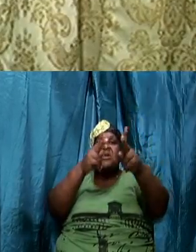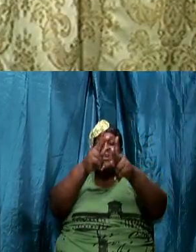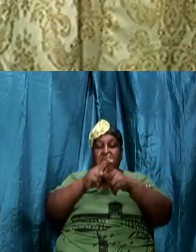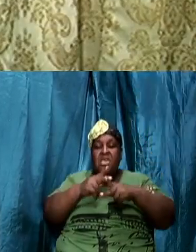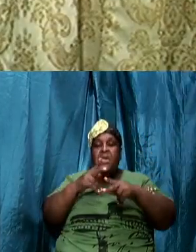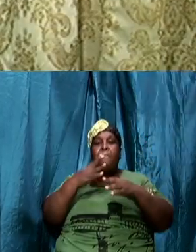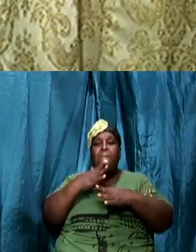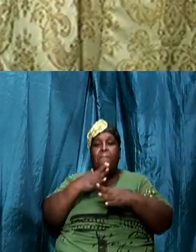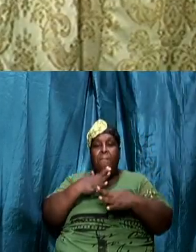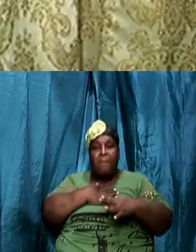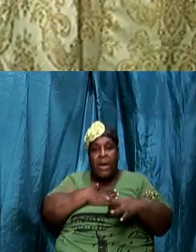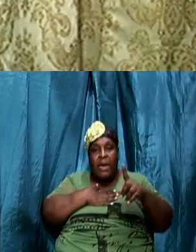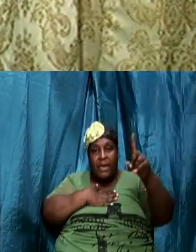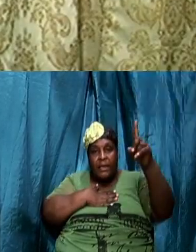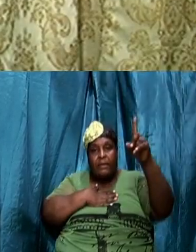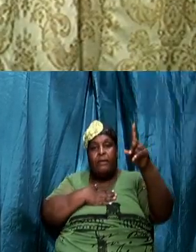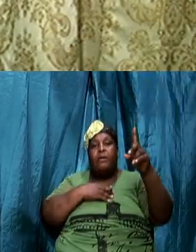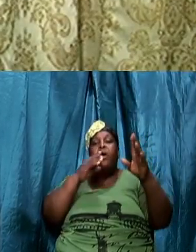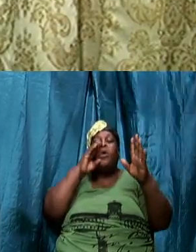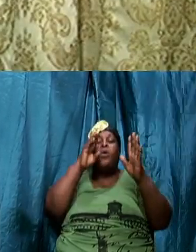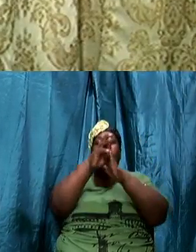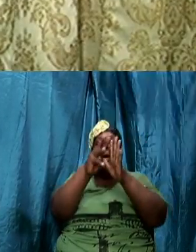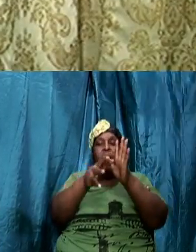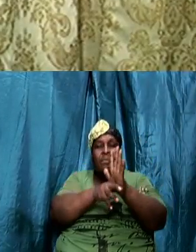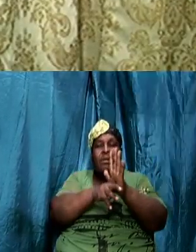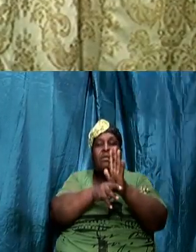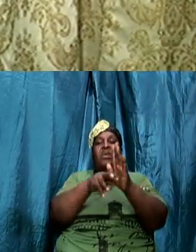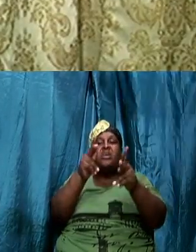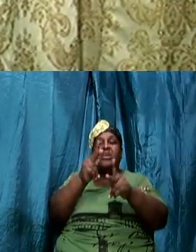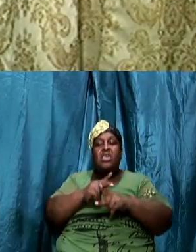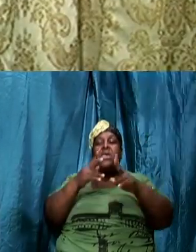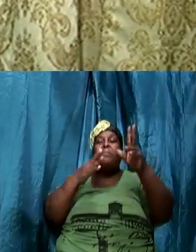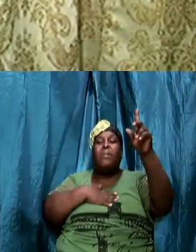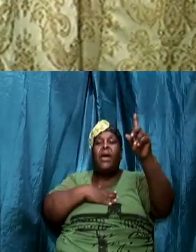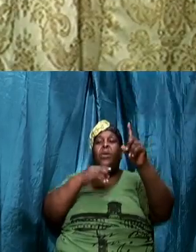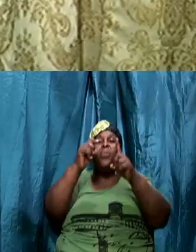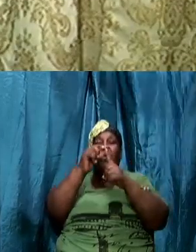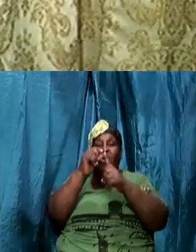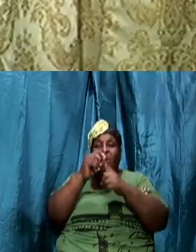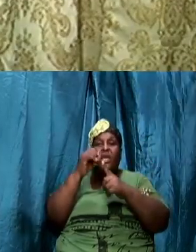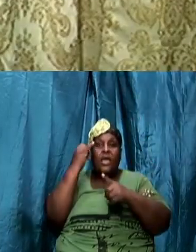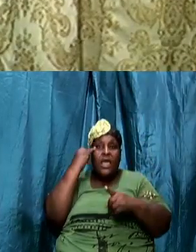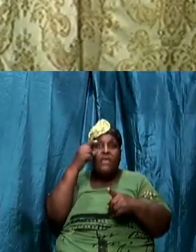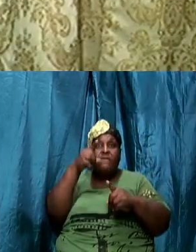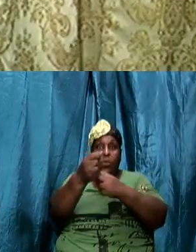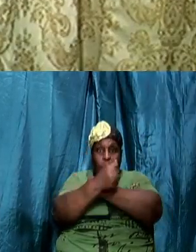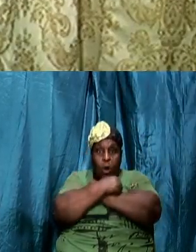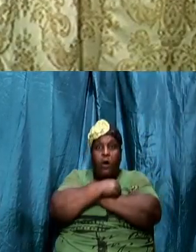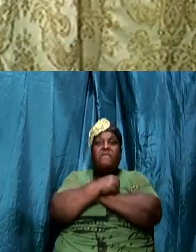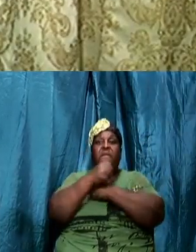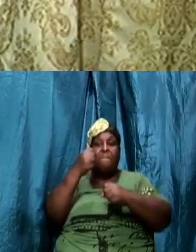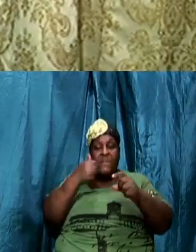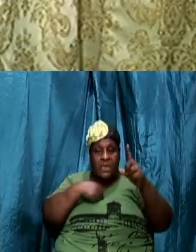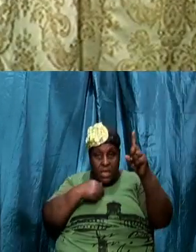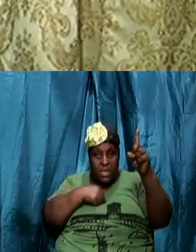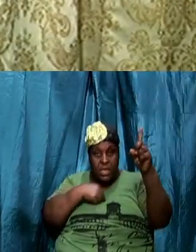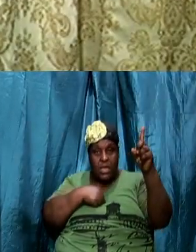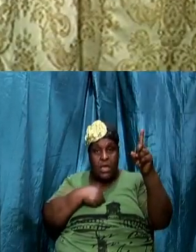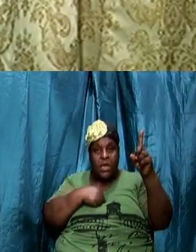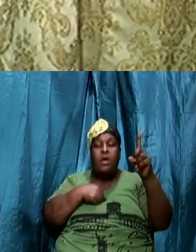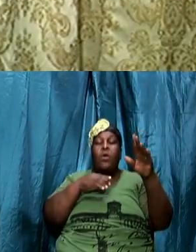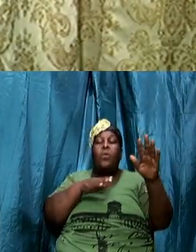me, keep my words. If you love me, walk in